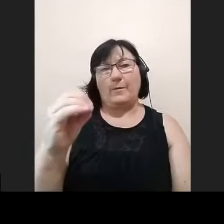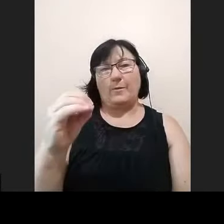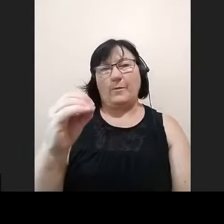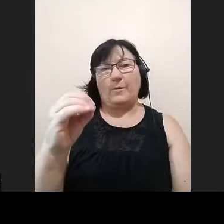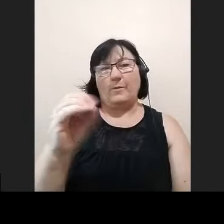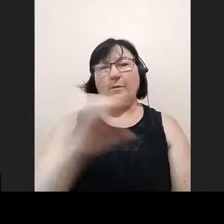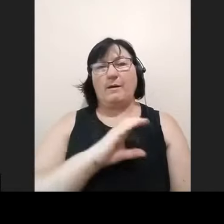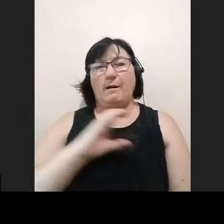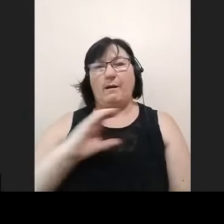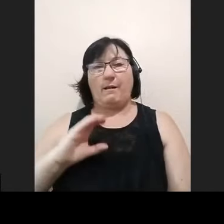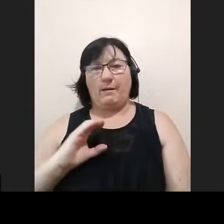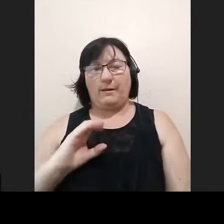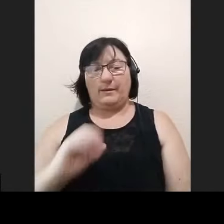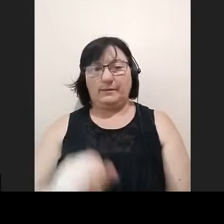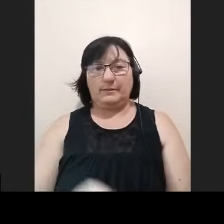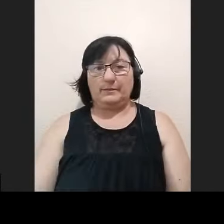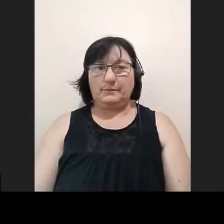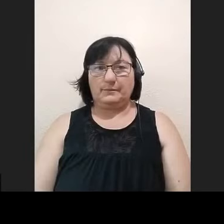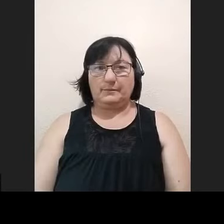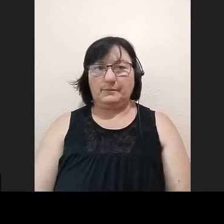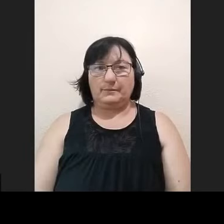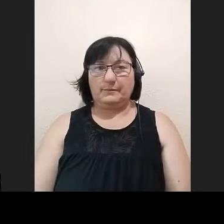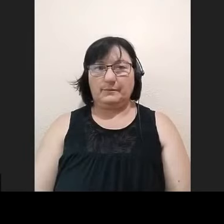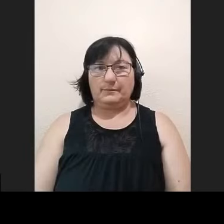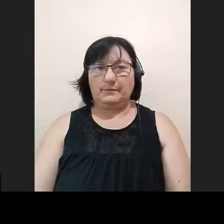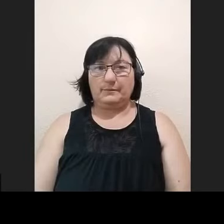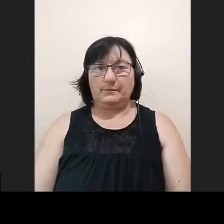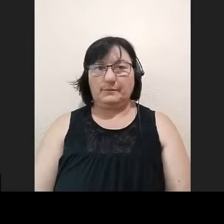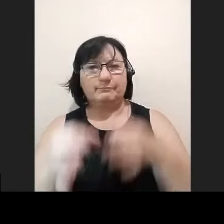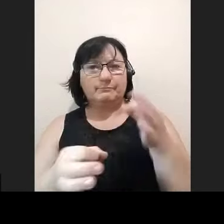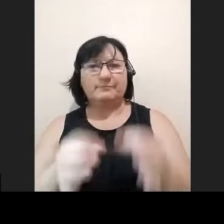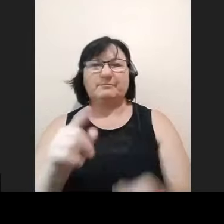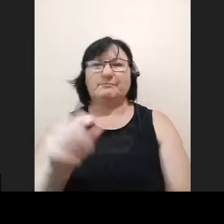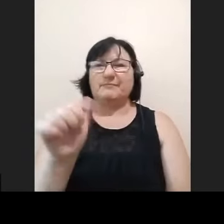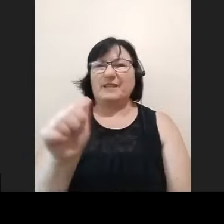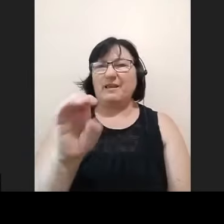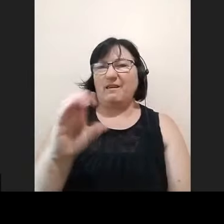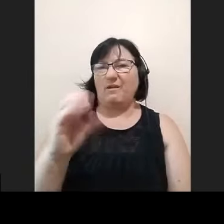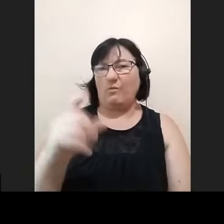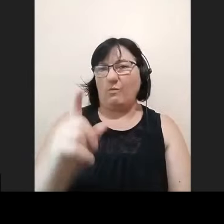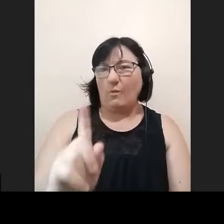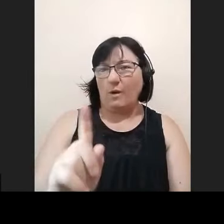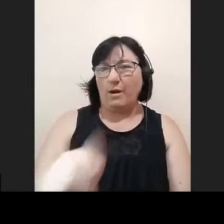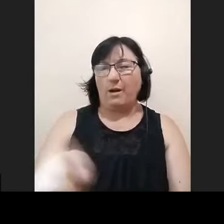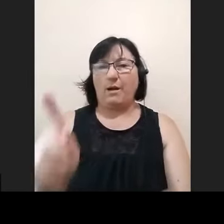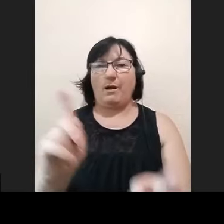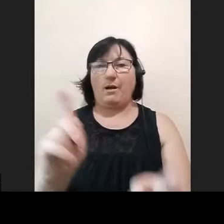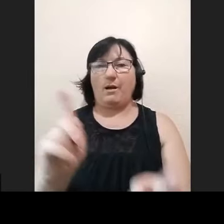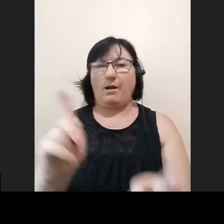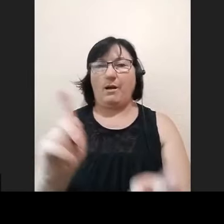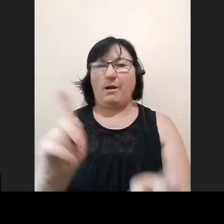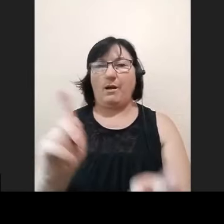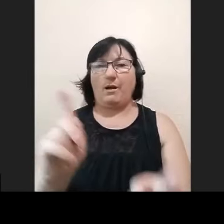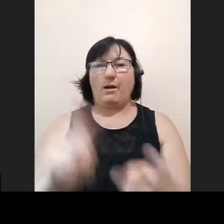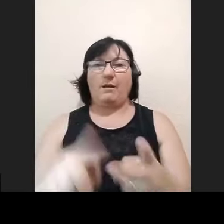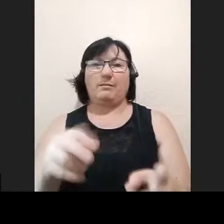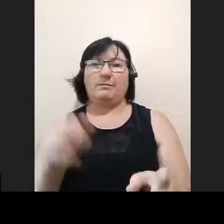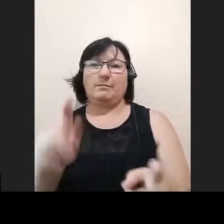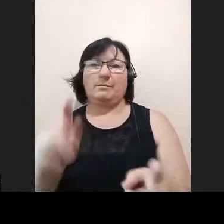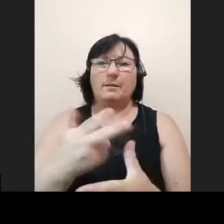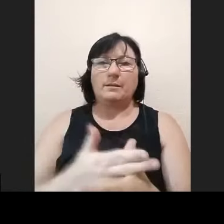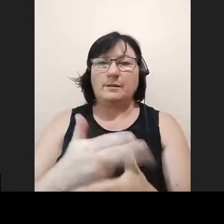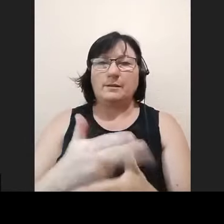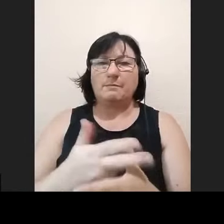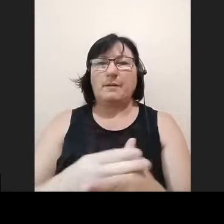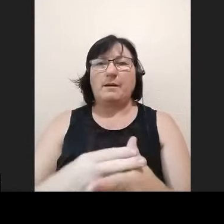explaining to us what is an AEO, who can participate, what is the process for one to be part of